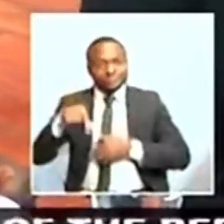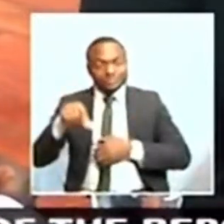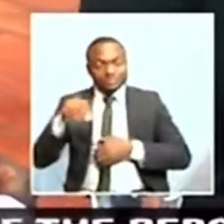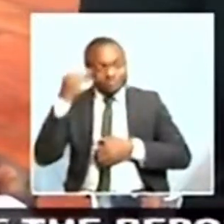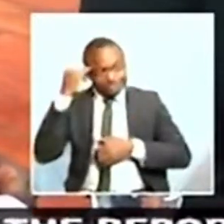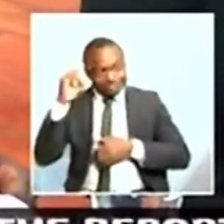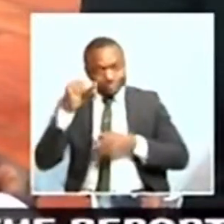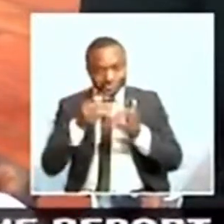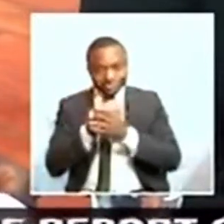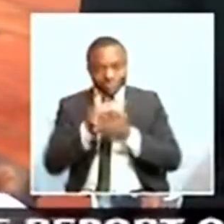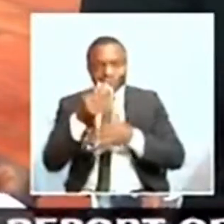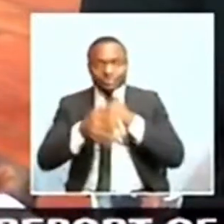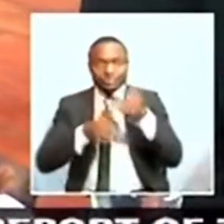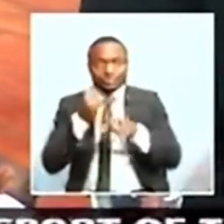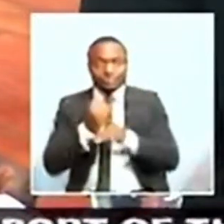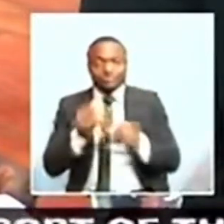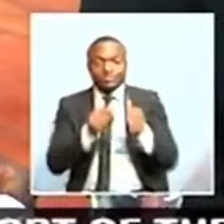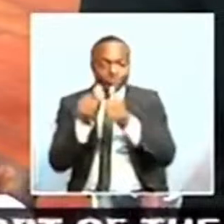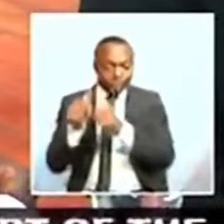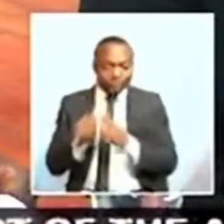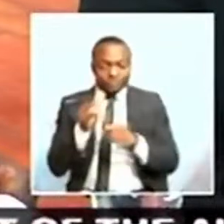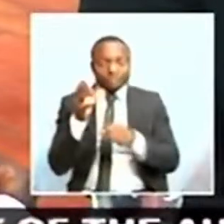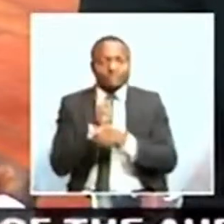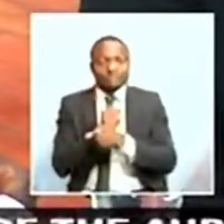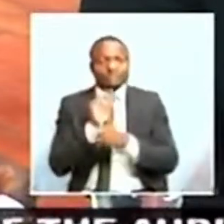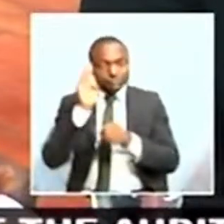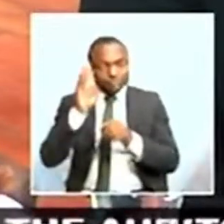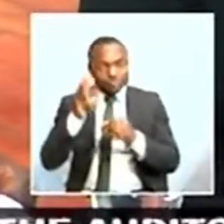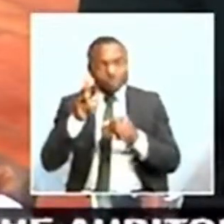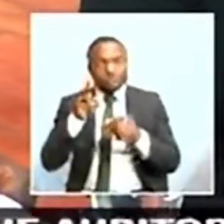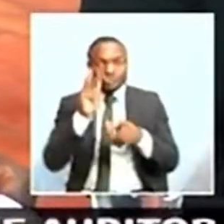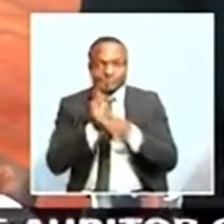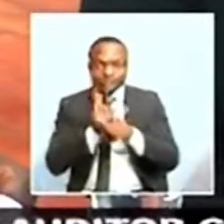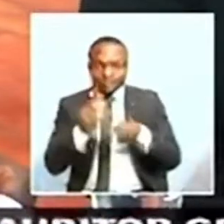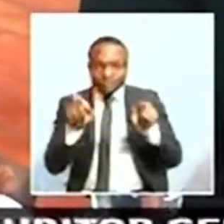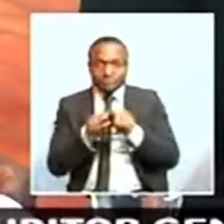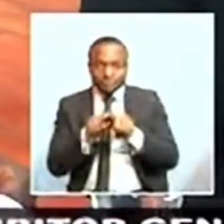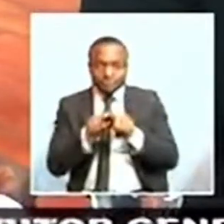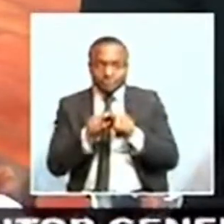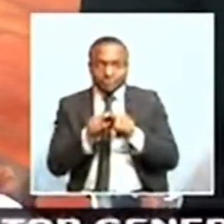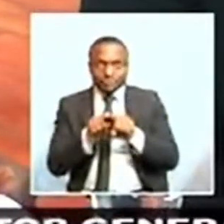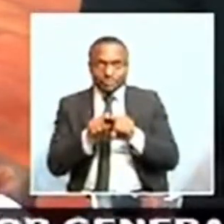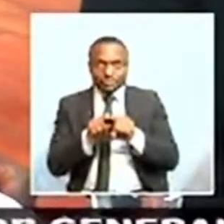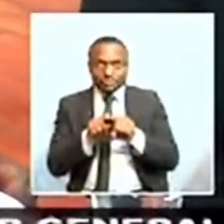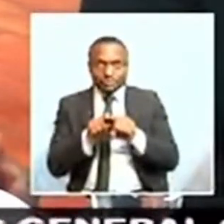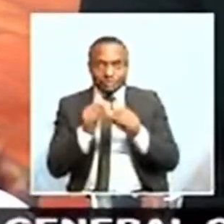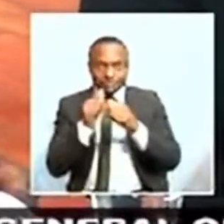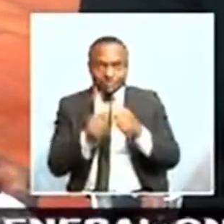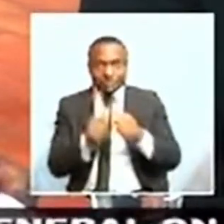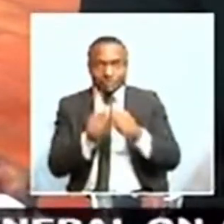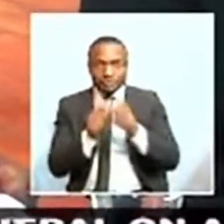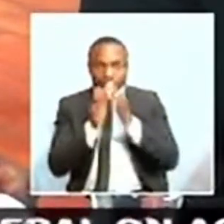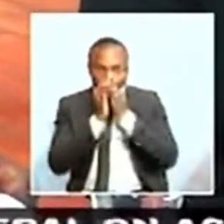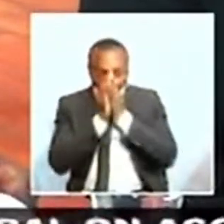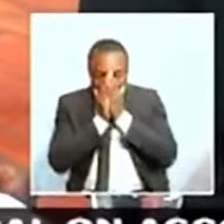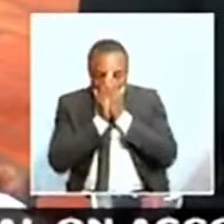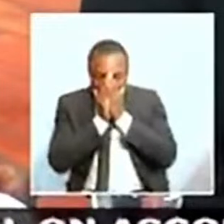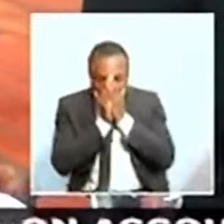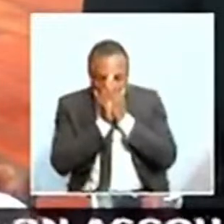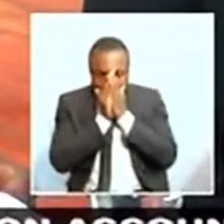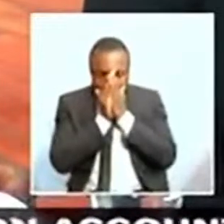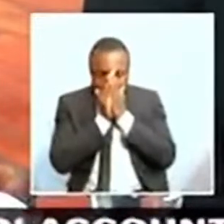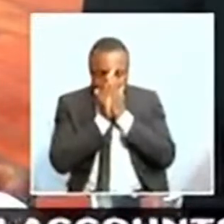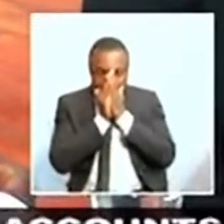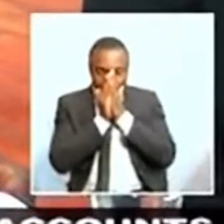financial year. Action taken, management will endeavor to maintain the same opinion for the following years. Remedial